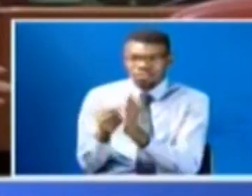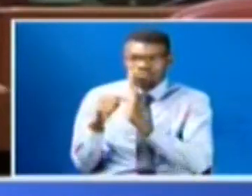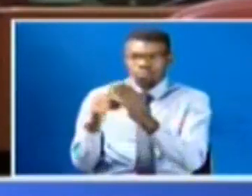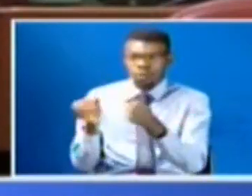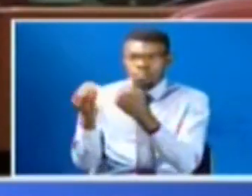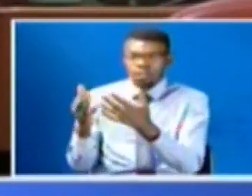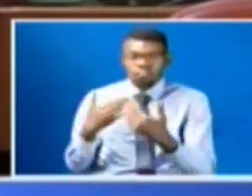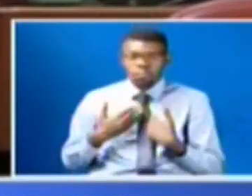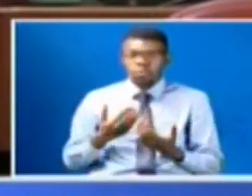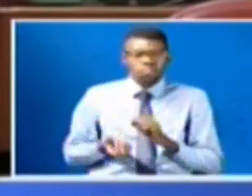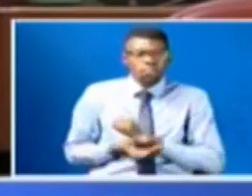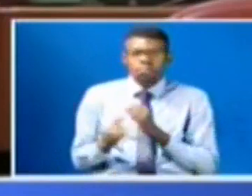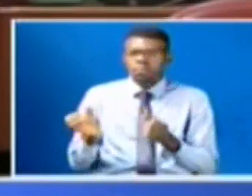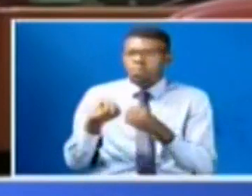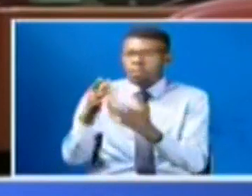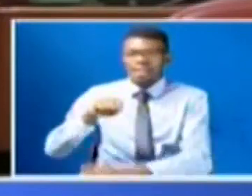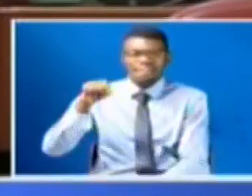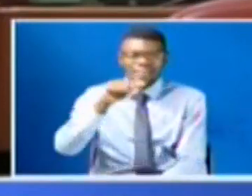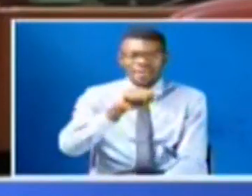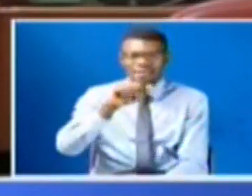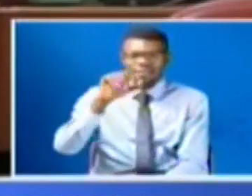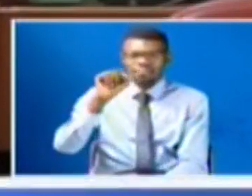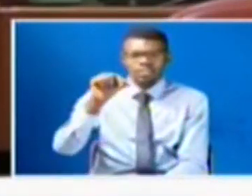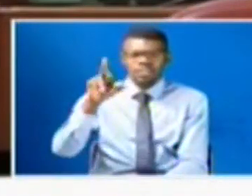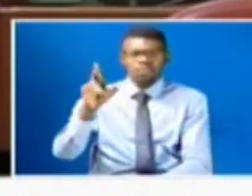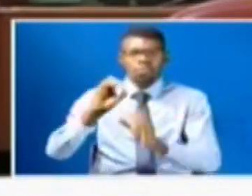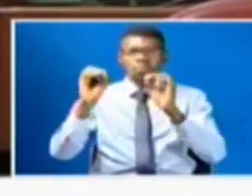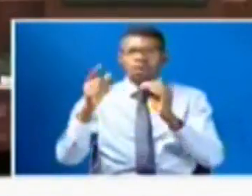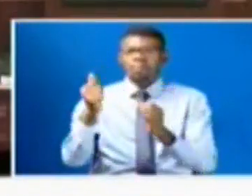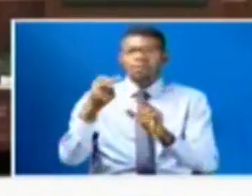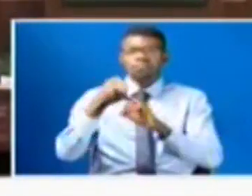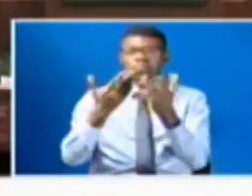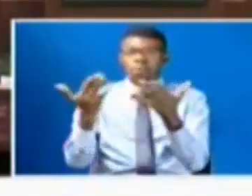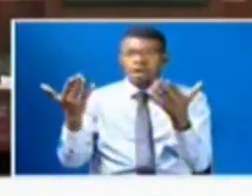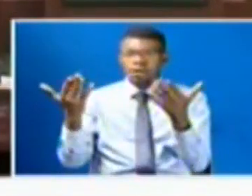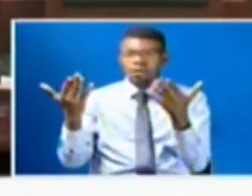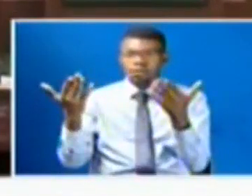is telling us how much is being paid on the SGR and where the money is coming from. Patrick Amimo, KTNU.